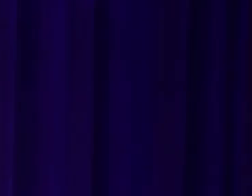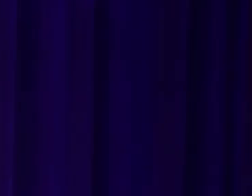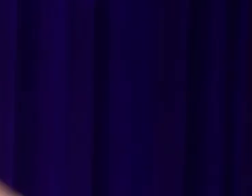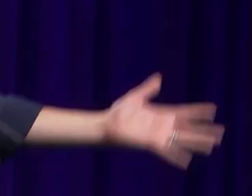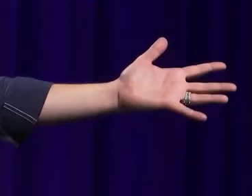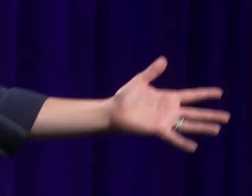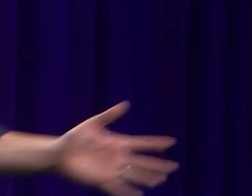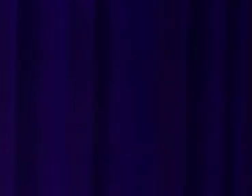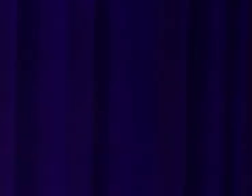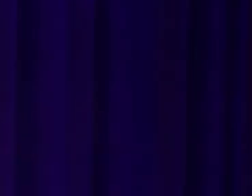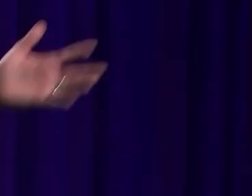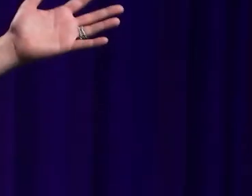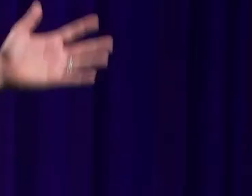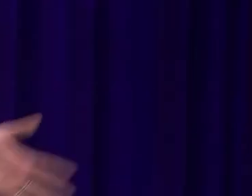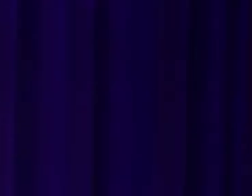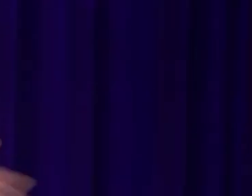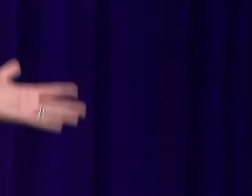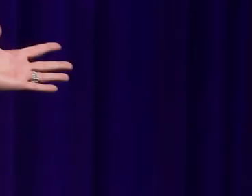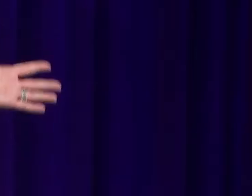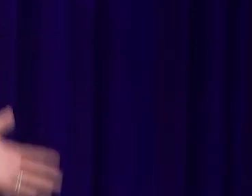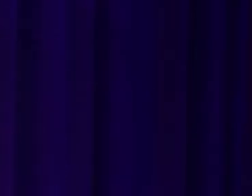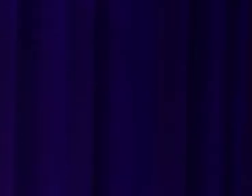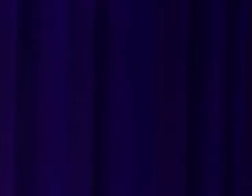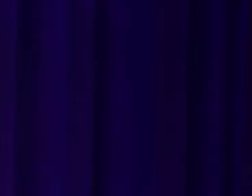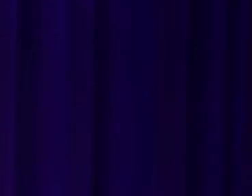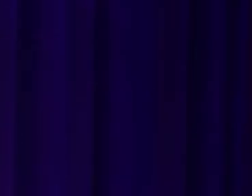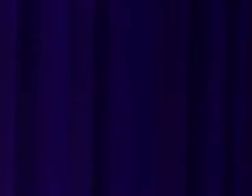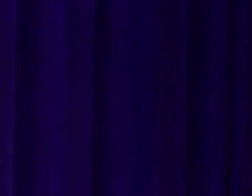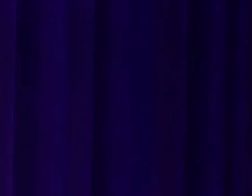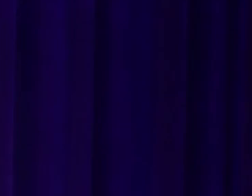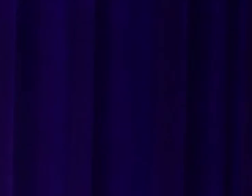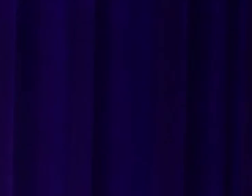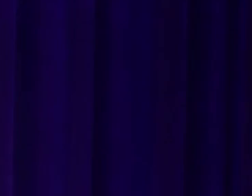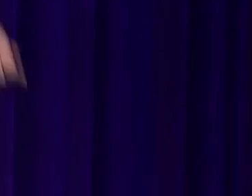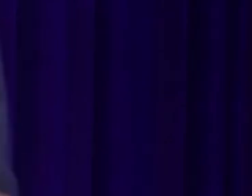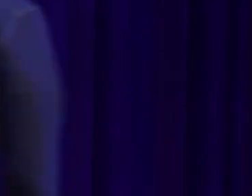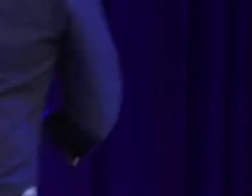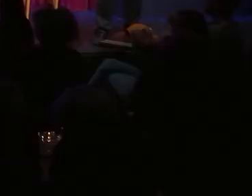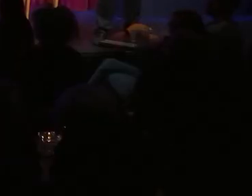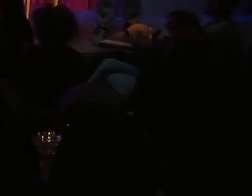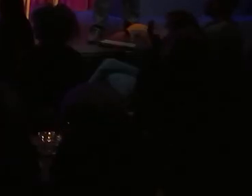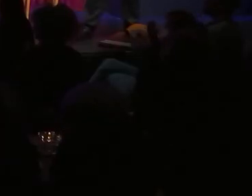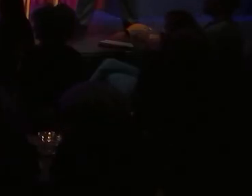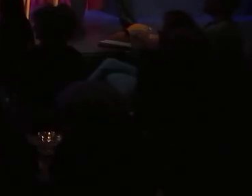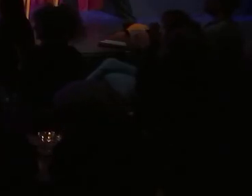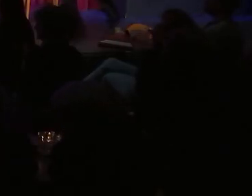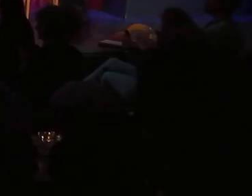has a donation bowl over there. If you don't, we'll never know. Have a great night. Thank you.